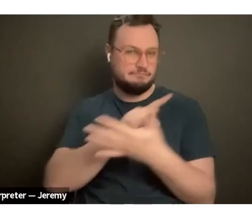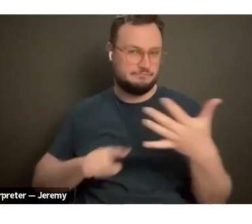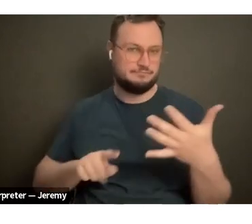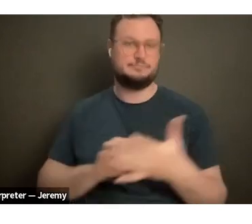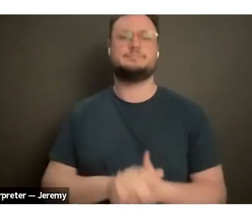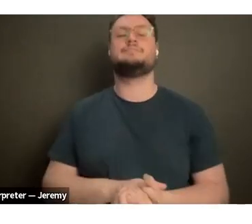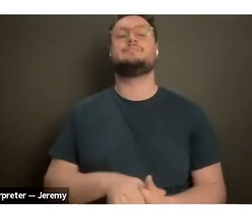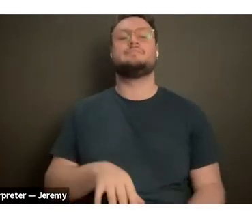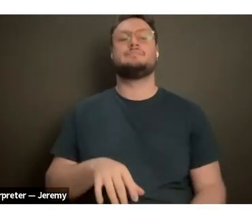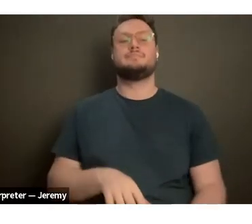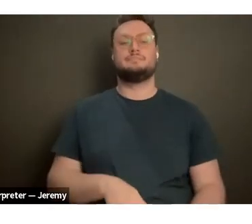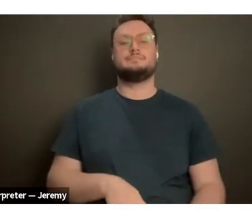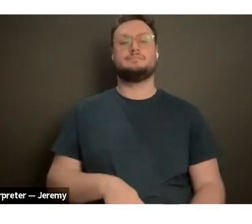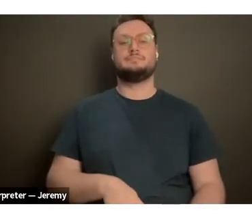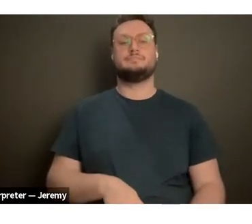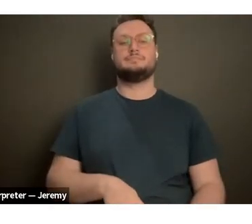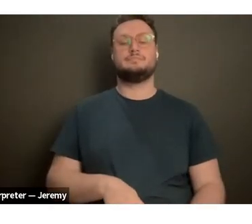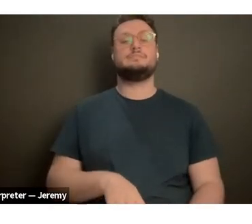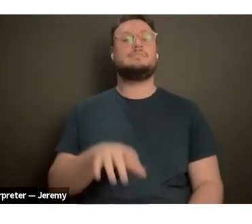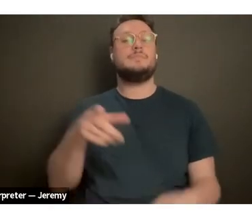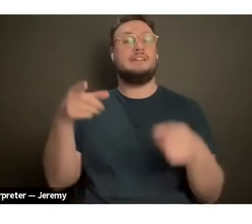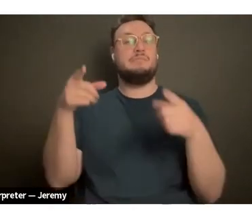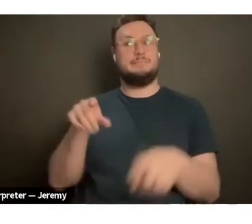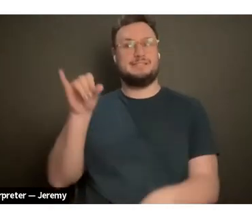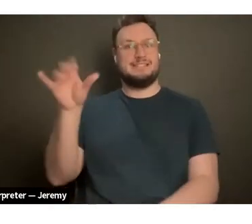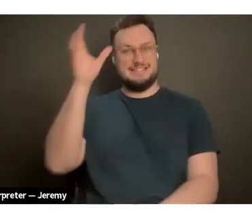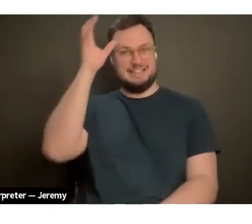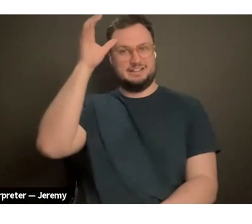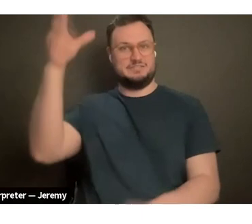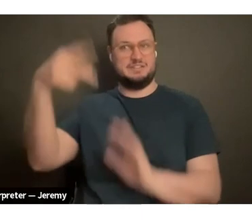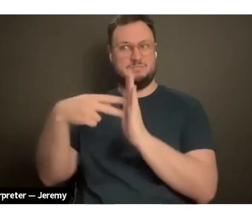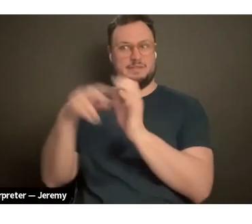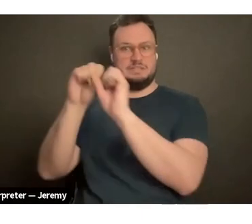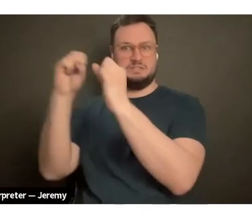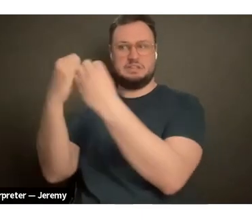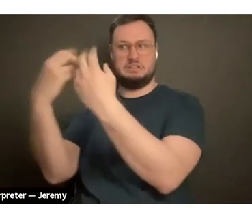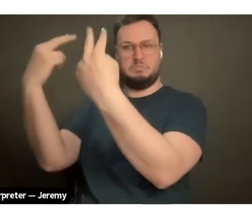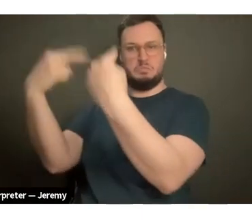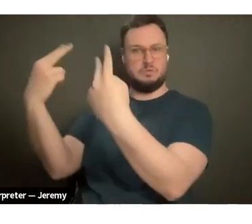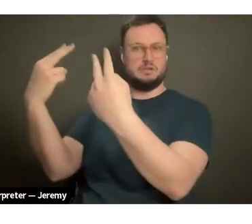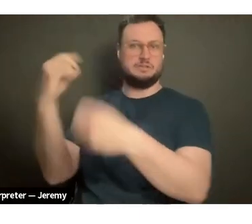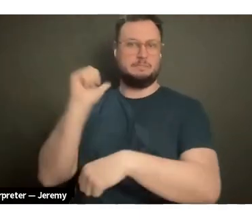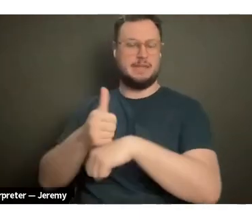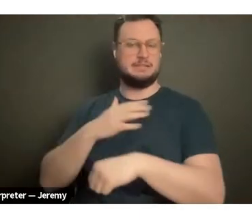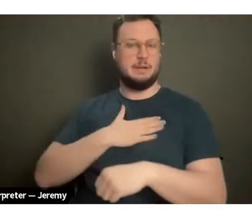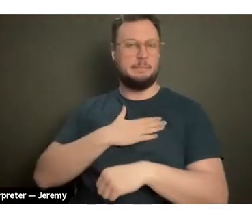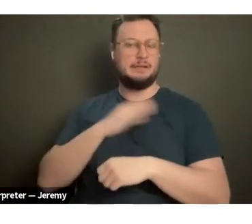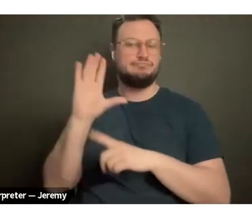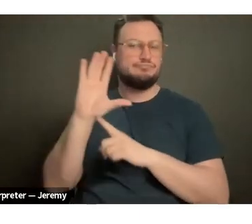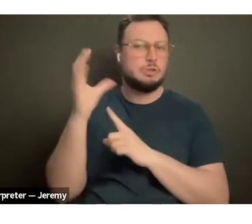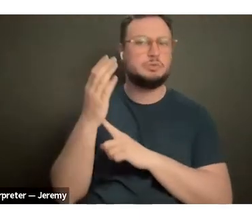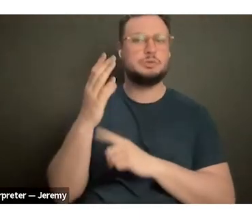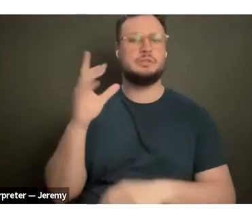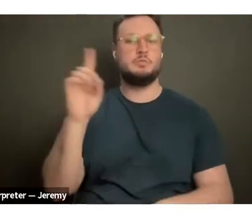age, language, appearance, religion, birth or living place, health/wellness, and or